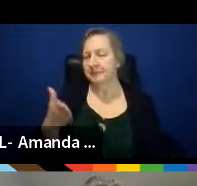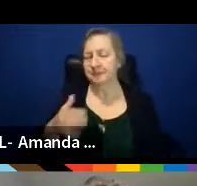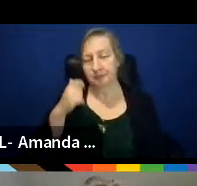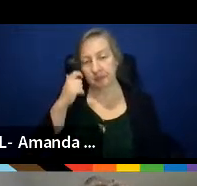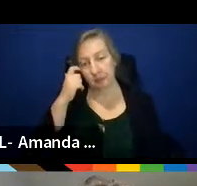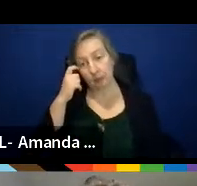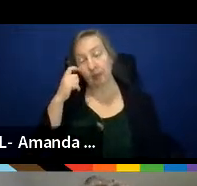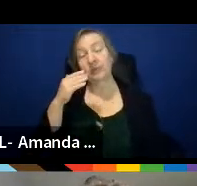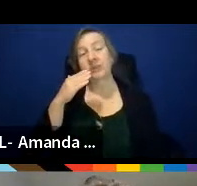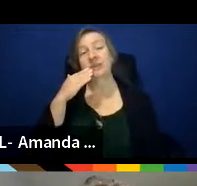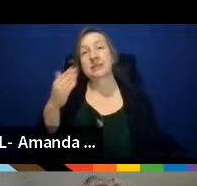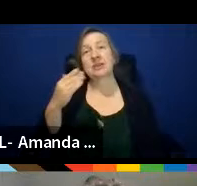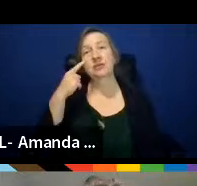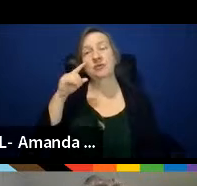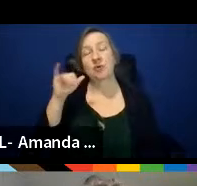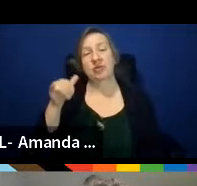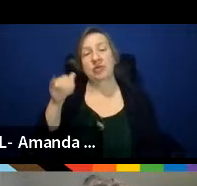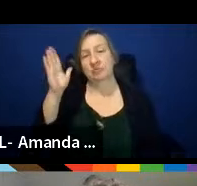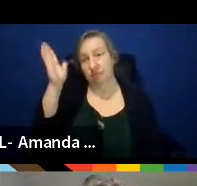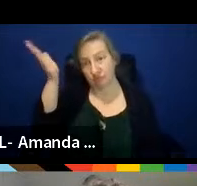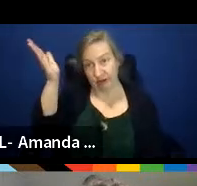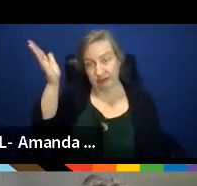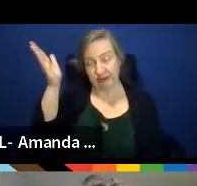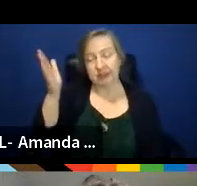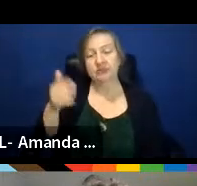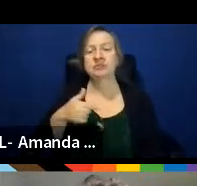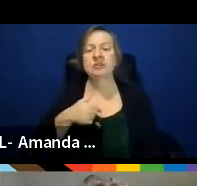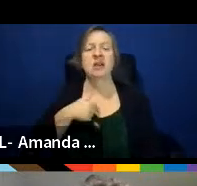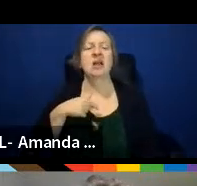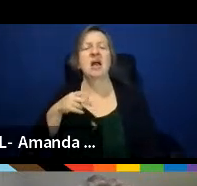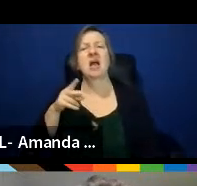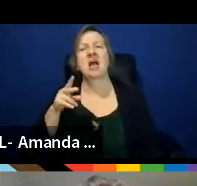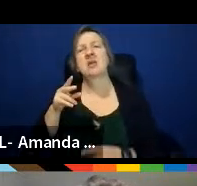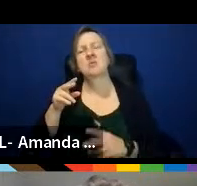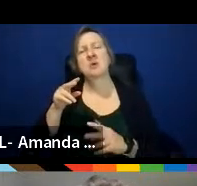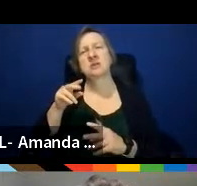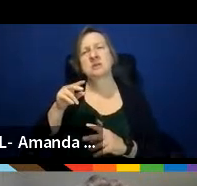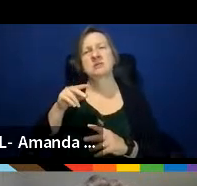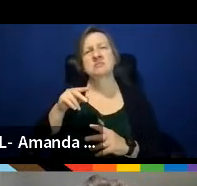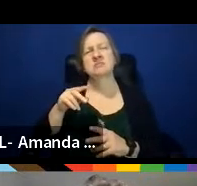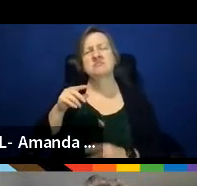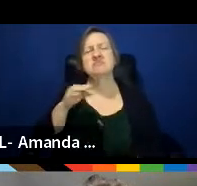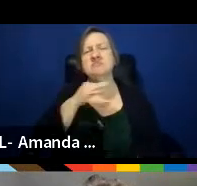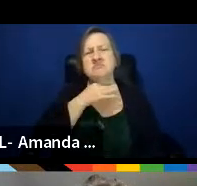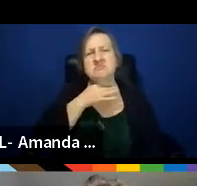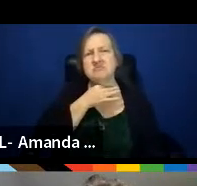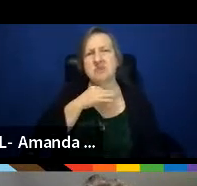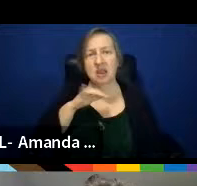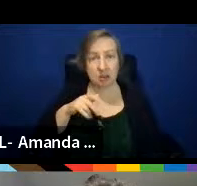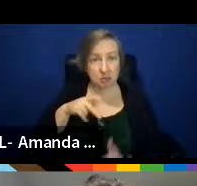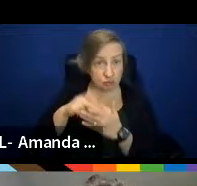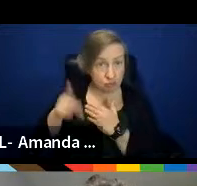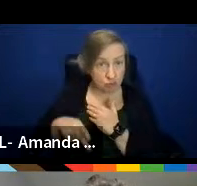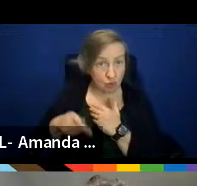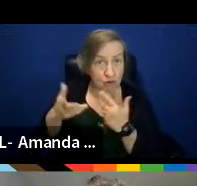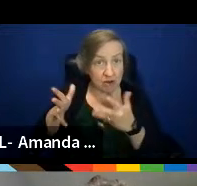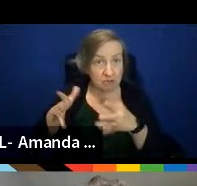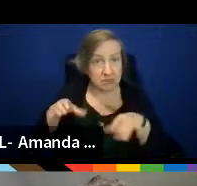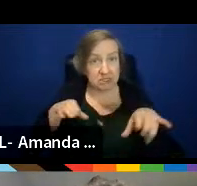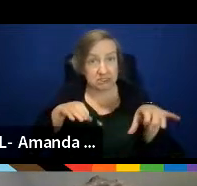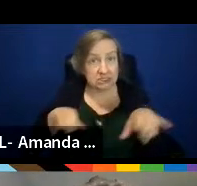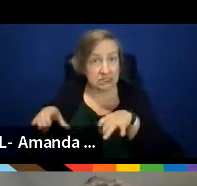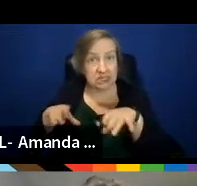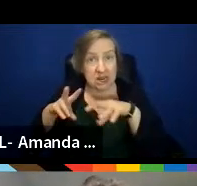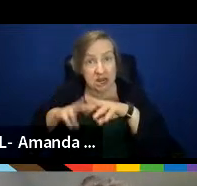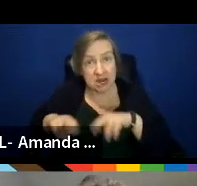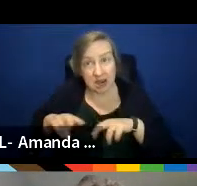Yeah, thank you for the presentation. And what I was looking for in there is, like, has the program done any analysis on either